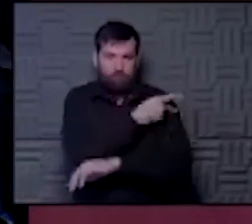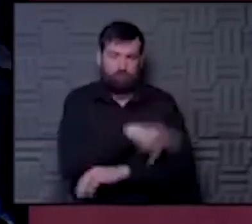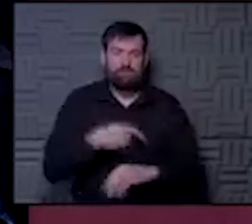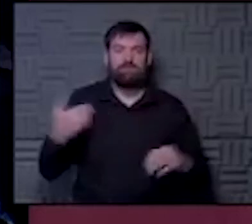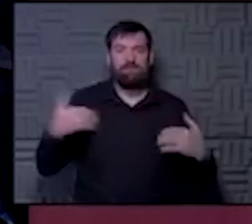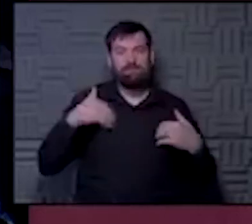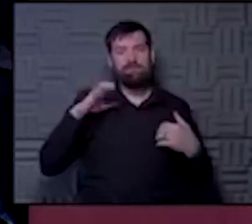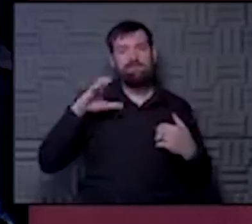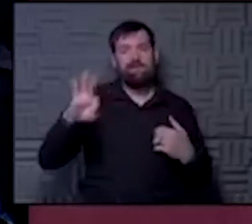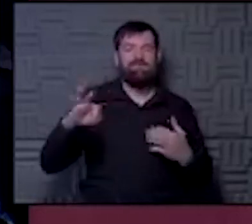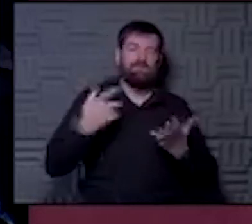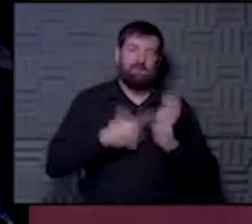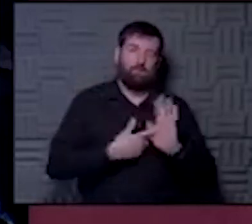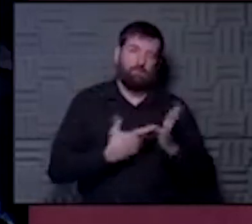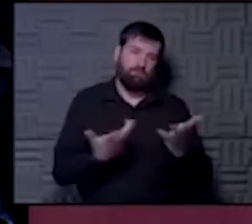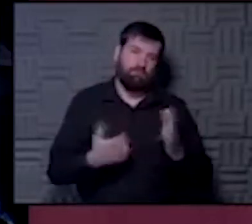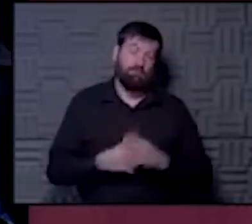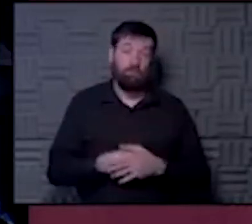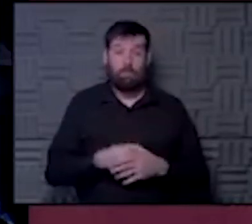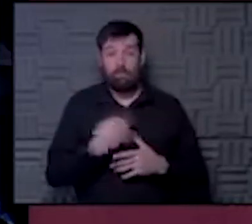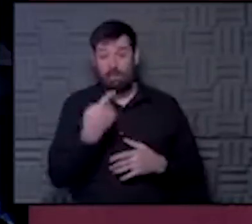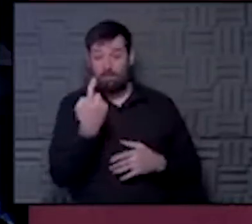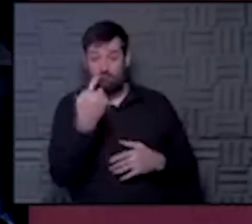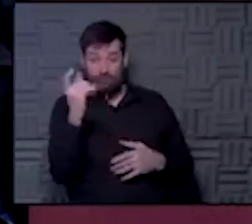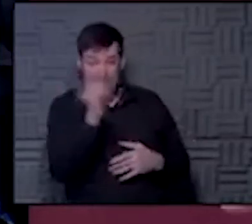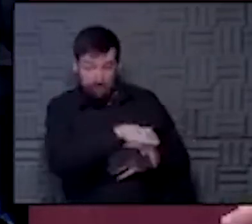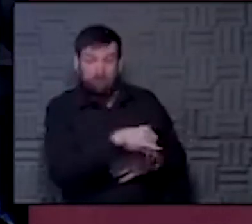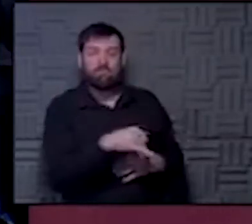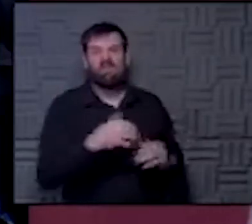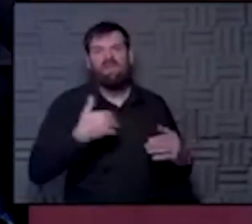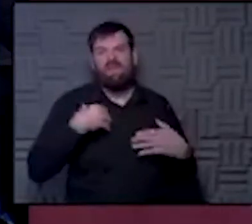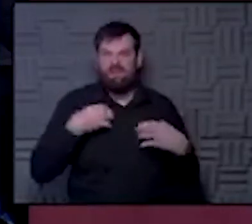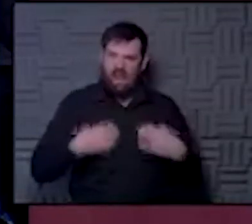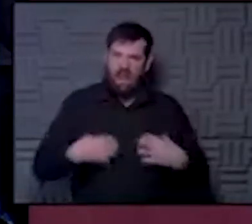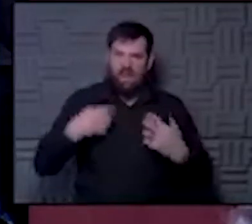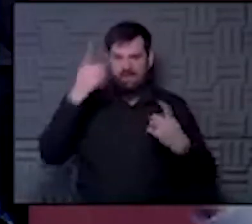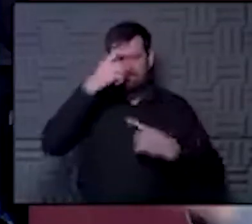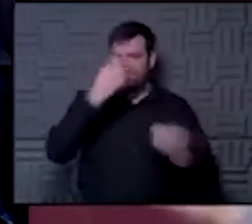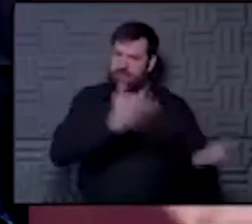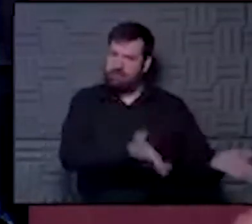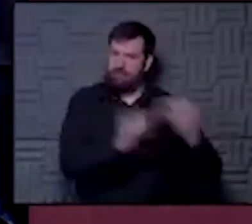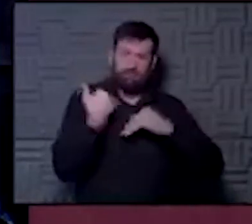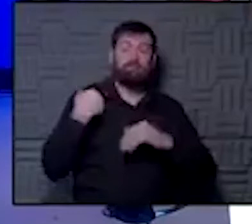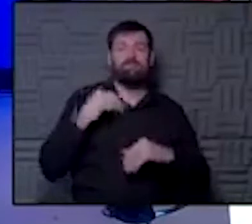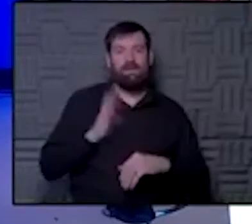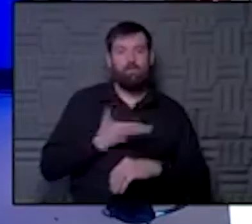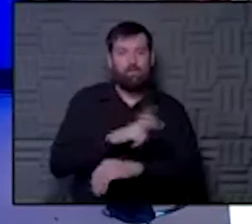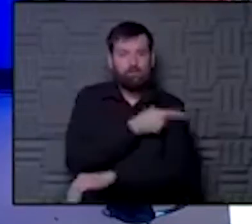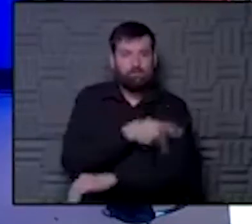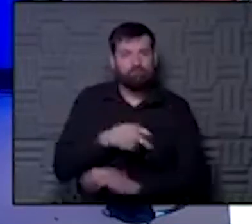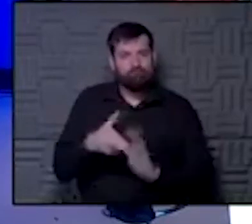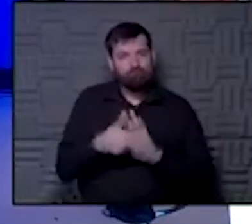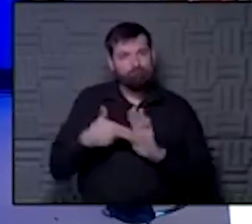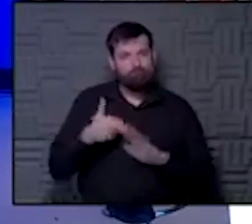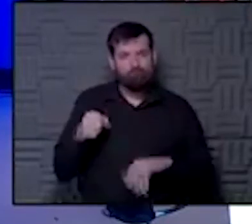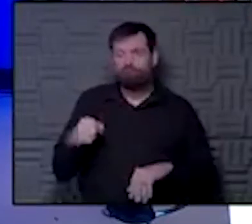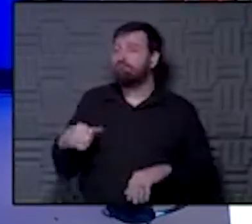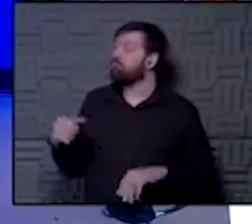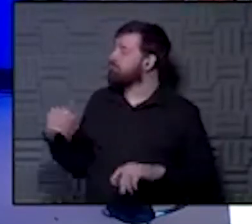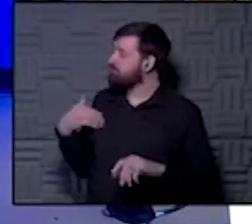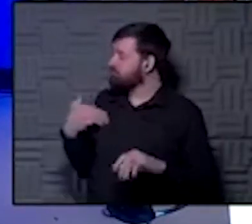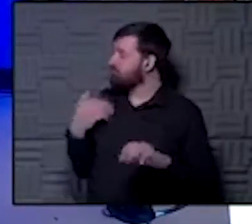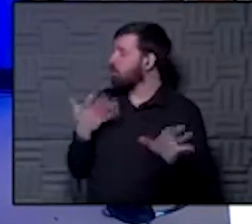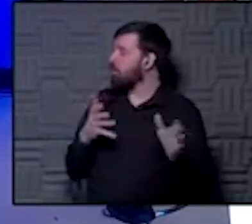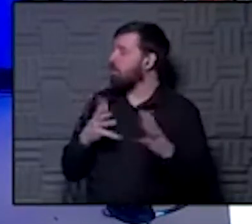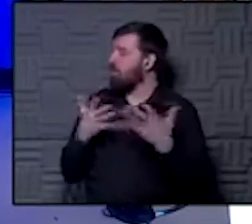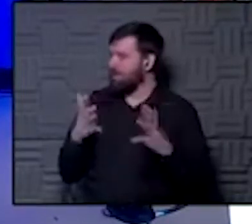as an example, and someone like that will say, okay, no, you've got underlying lung disease, let's get you in. So you're our patient. Yeah, and the other reason is too, we have ready